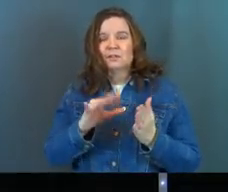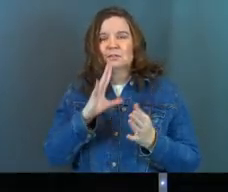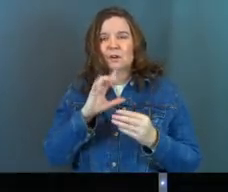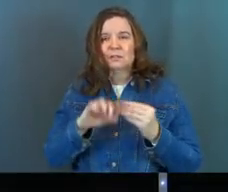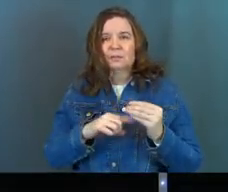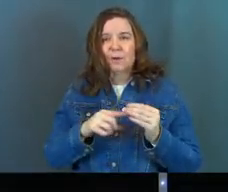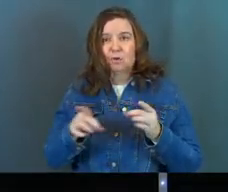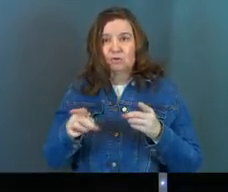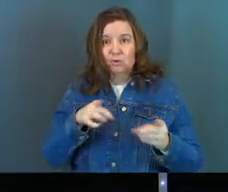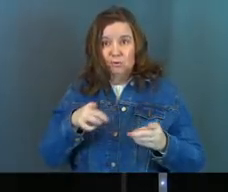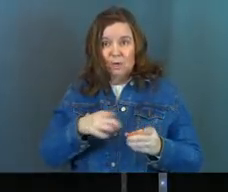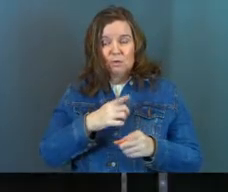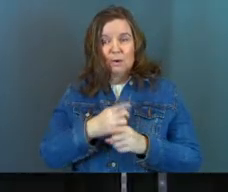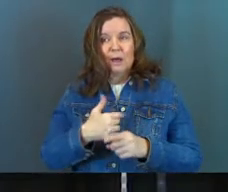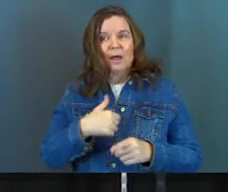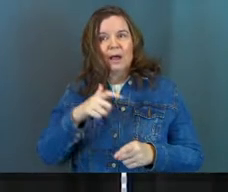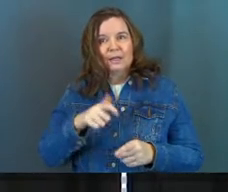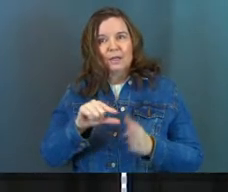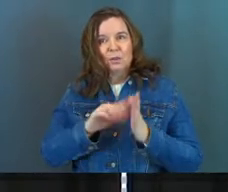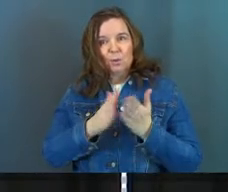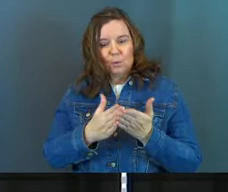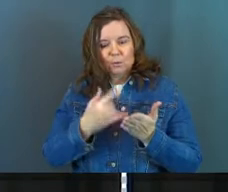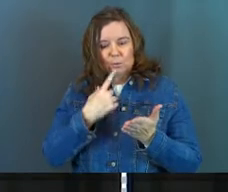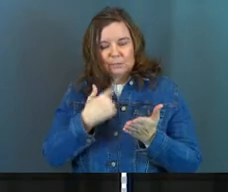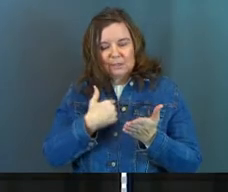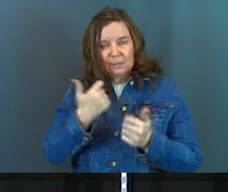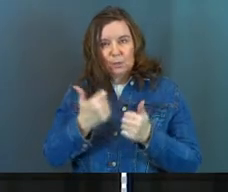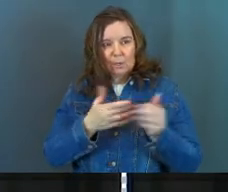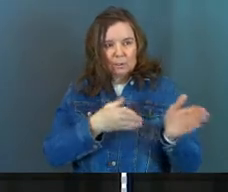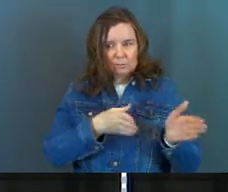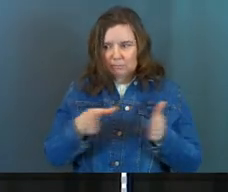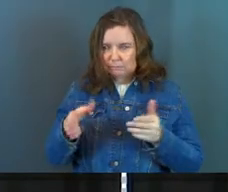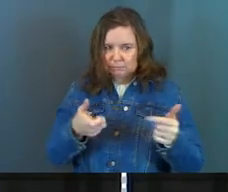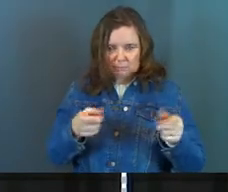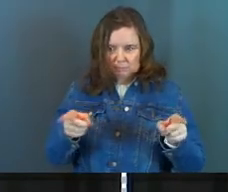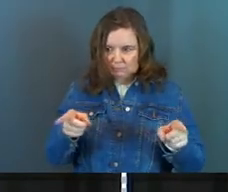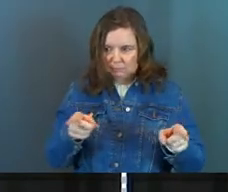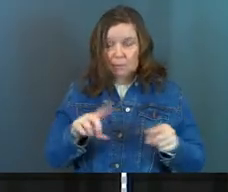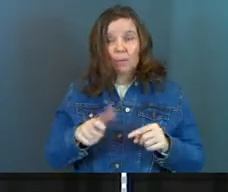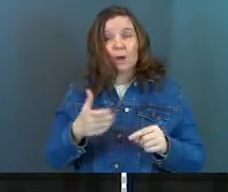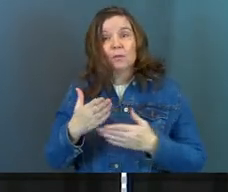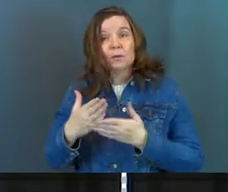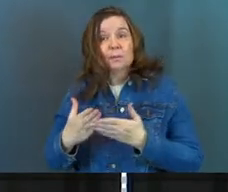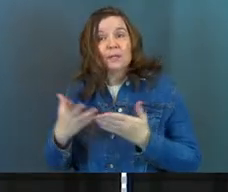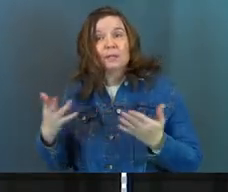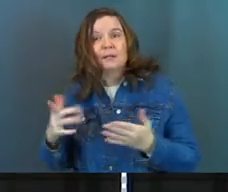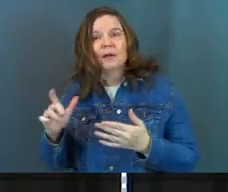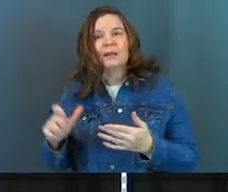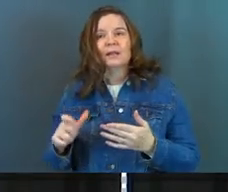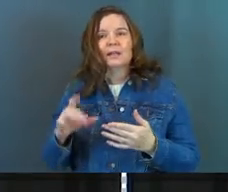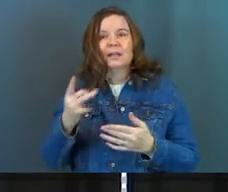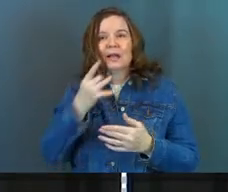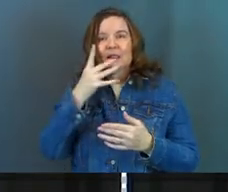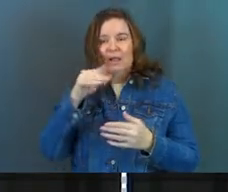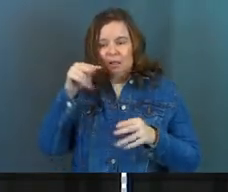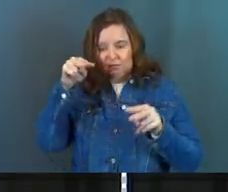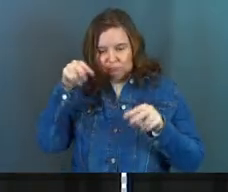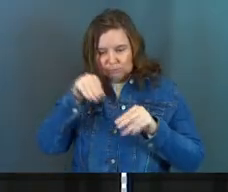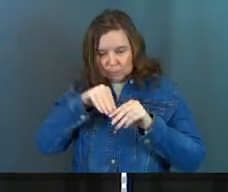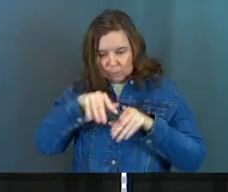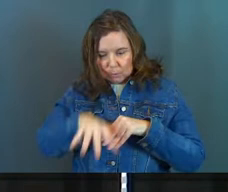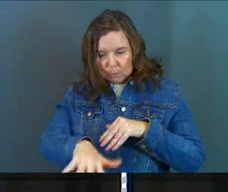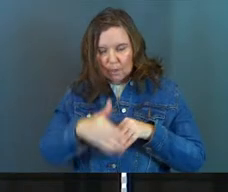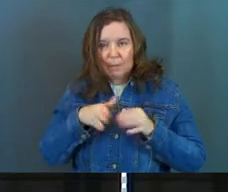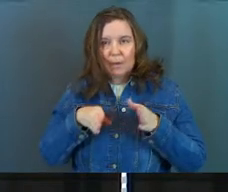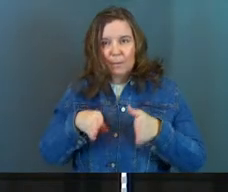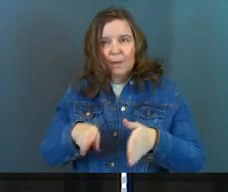of talking about direction, right? Like, I need the word of God to tell me which way to go. But the other piece of it is I need a light on my path. Why do I